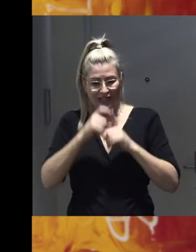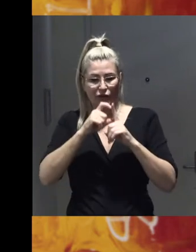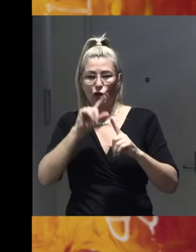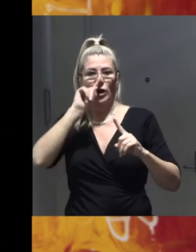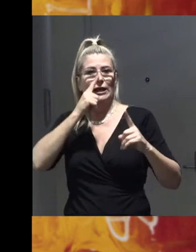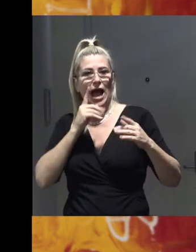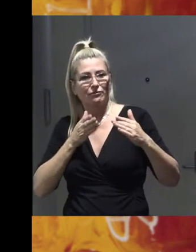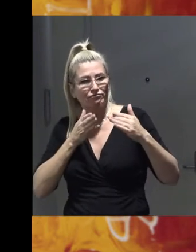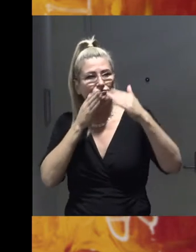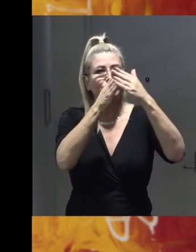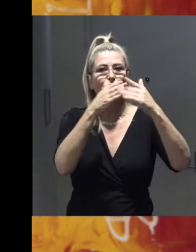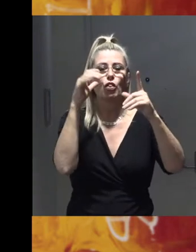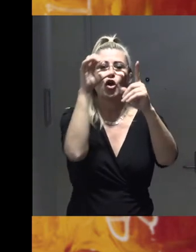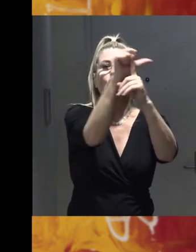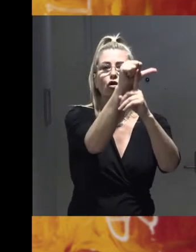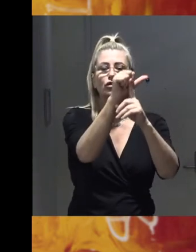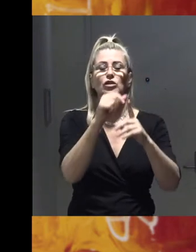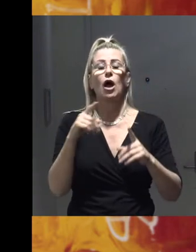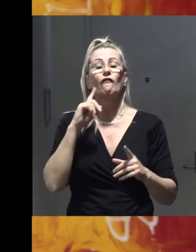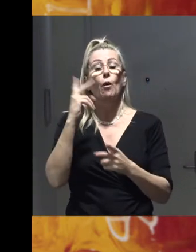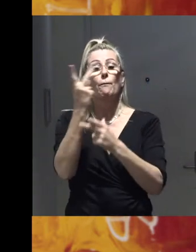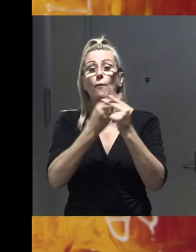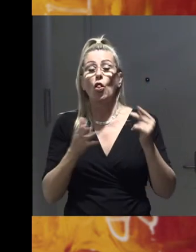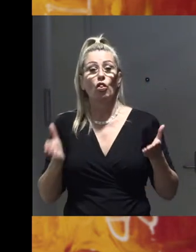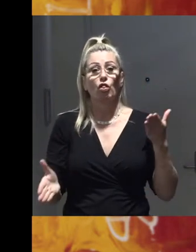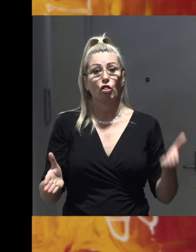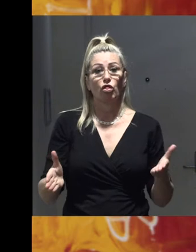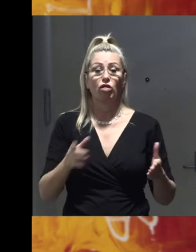desired self and both anxiety and depression.